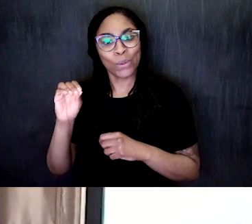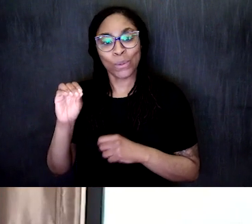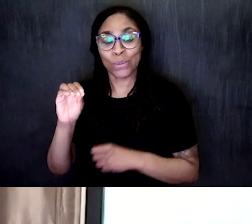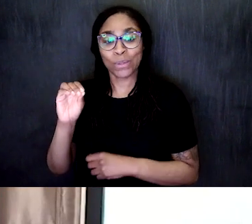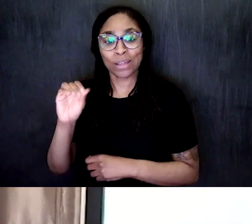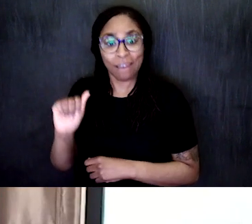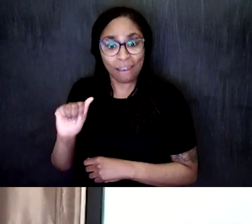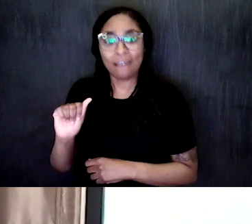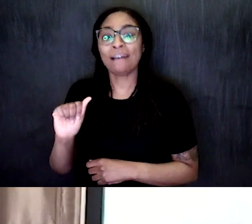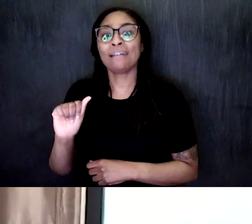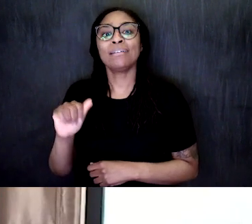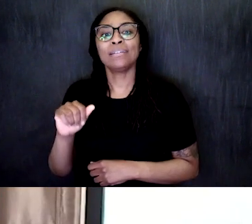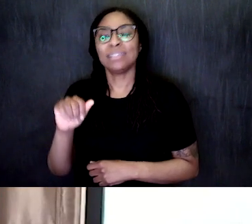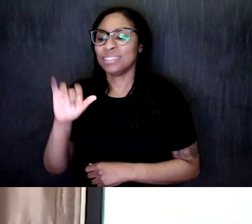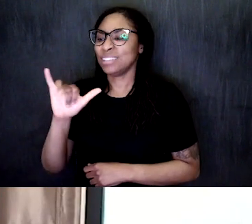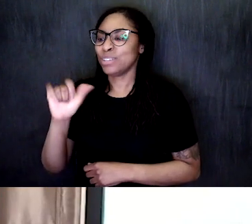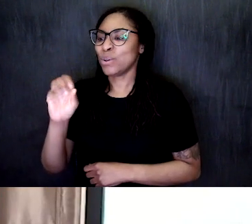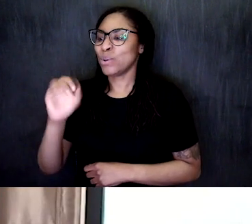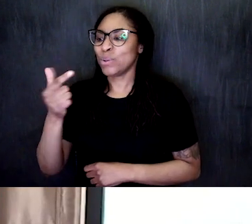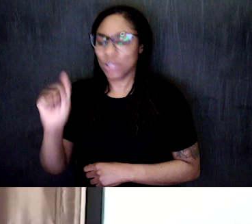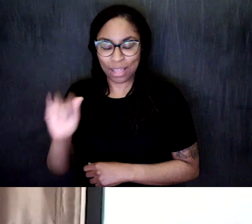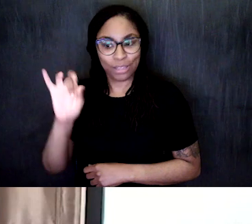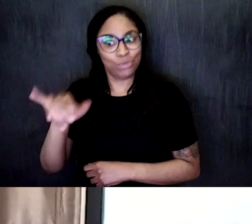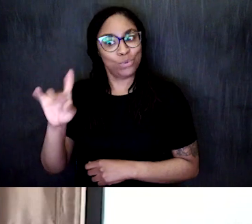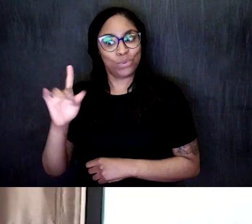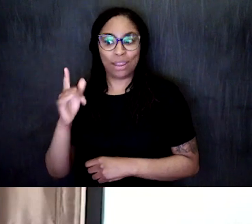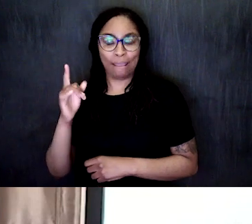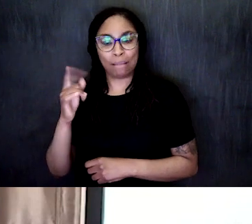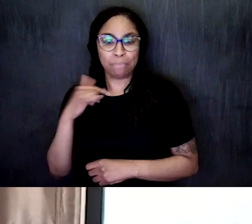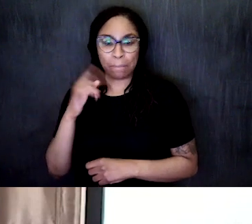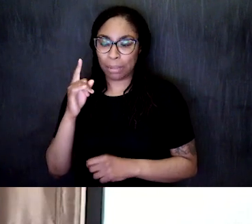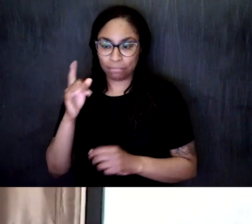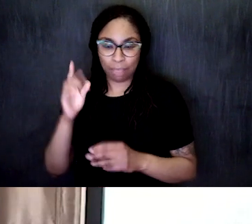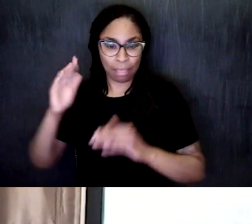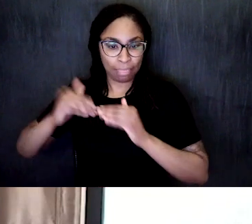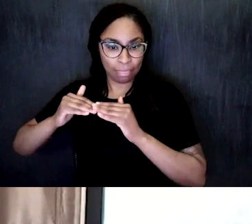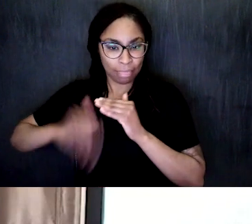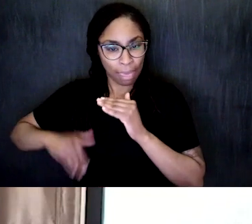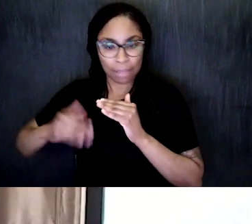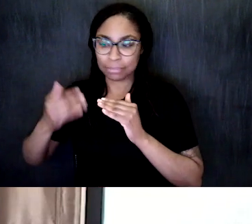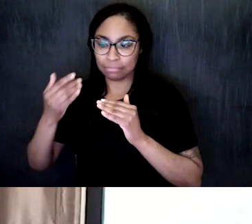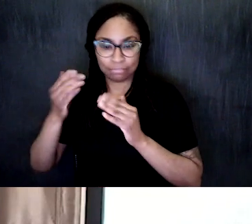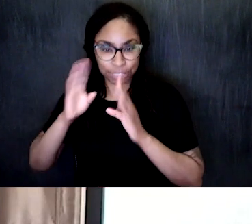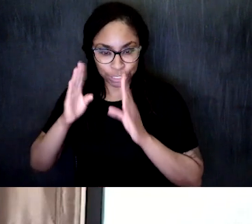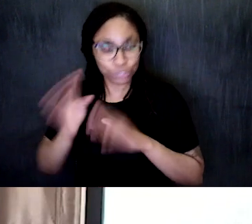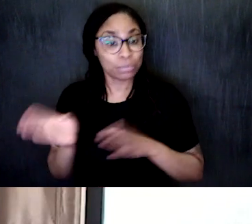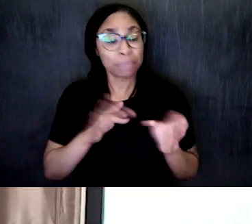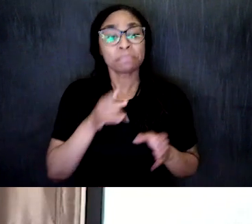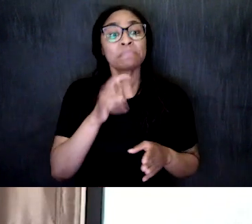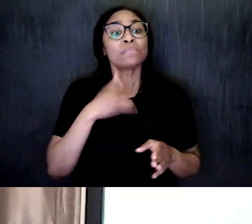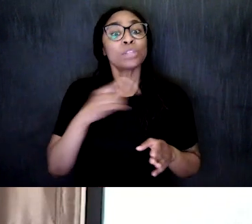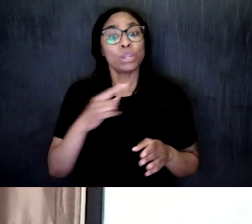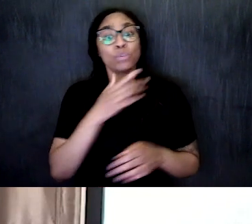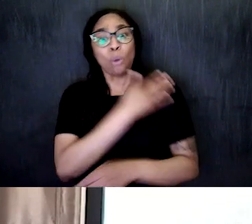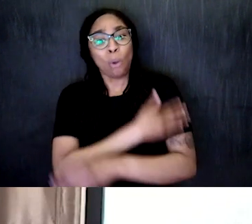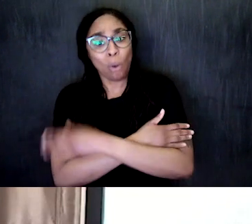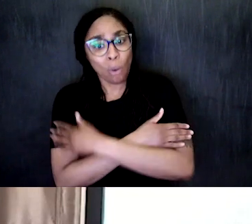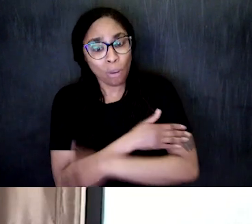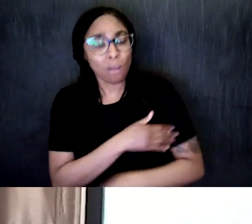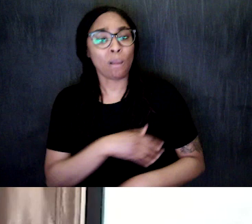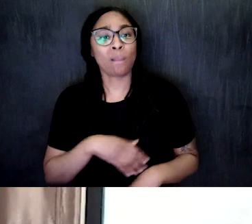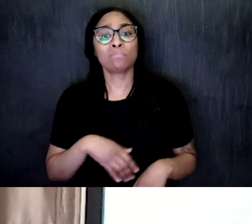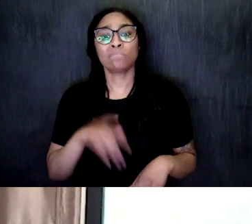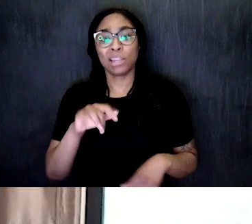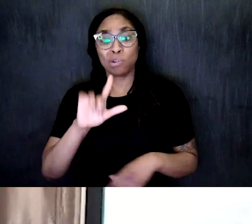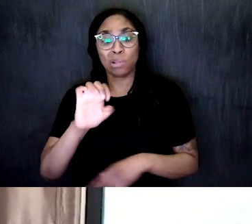And then relax it and feel the difference. Feel the difference in your arm, leg.